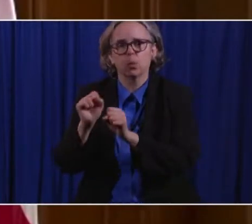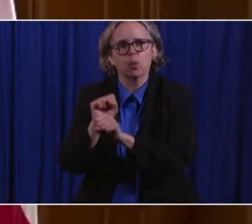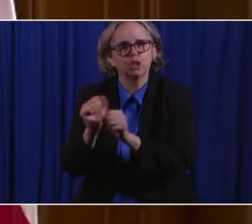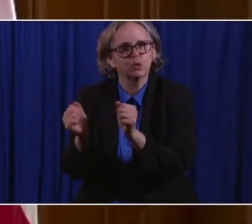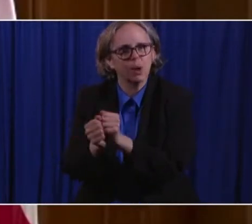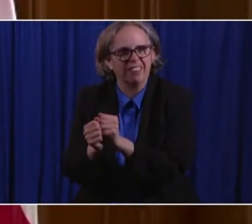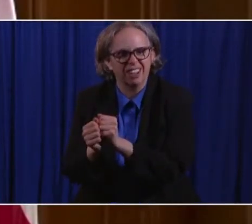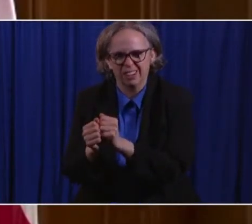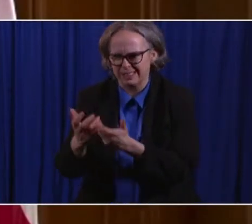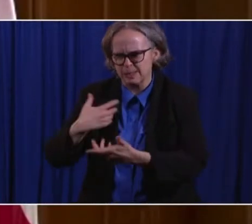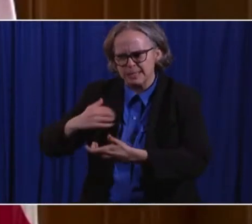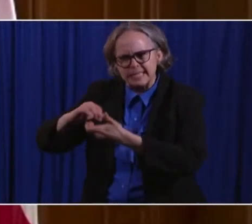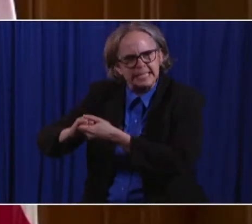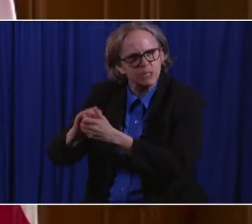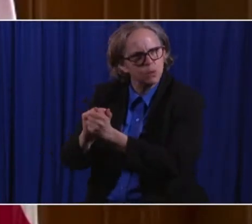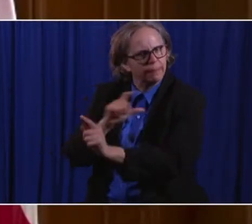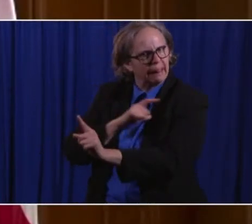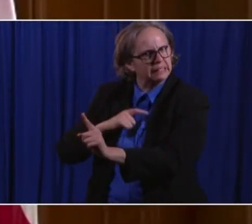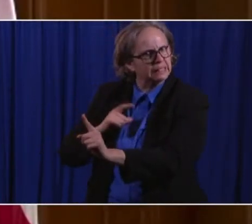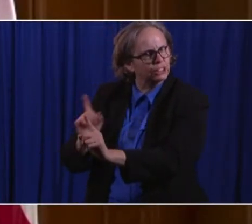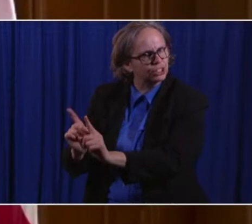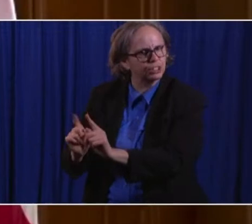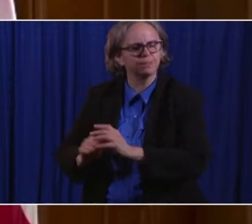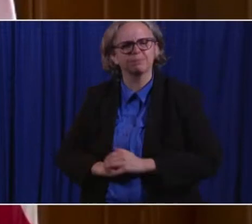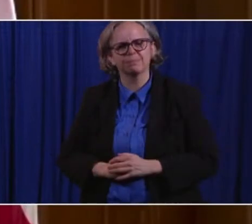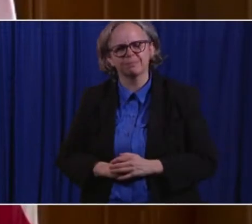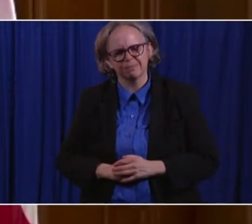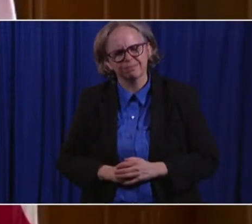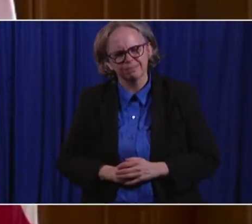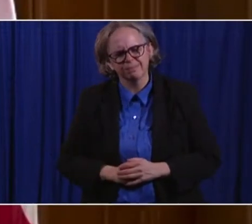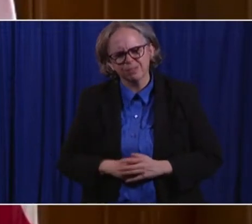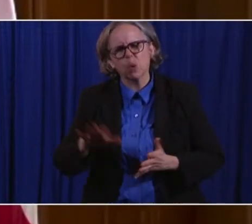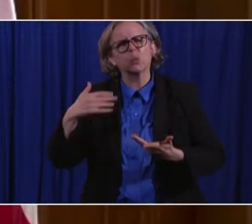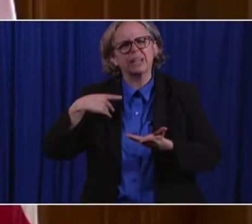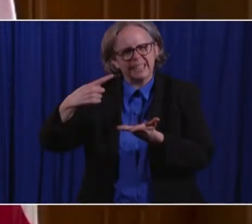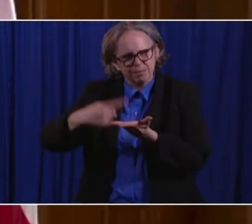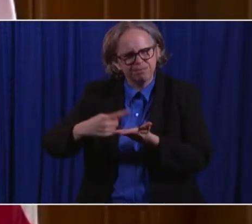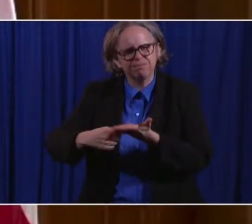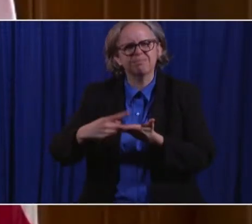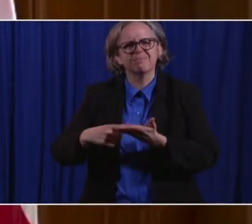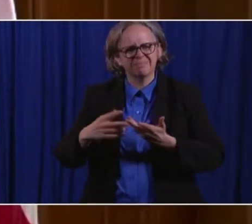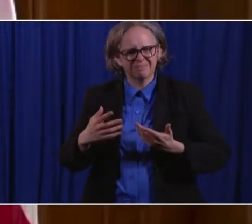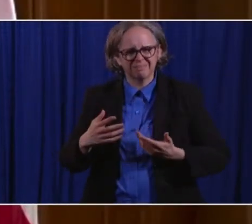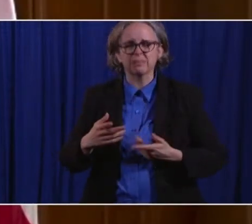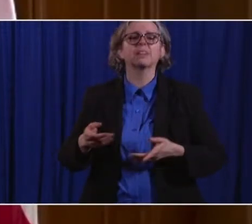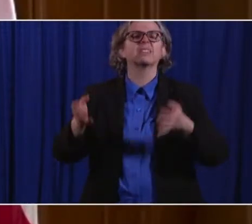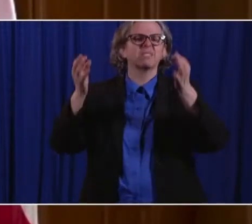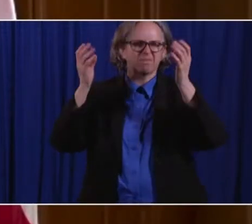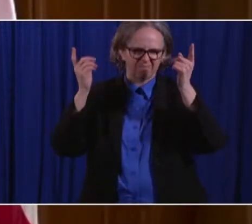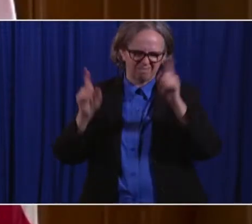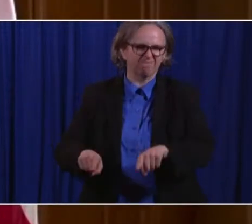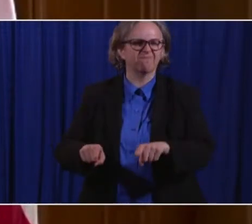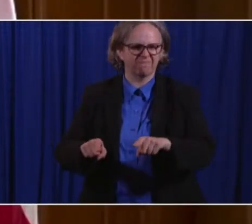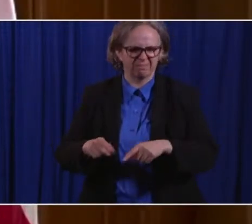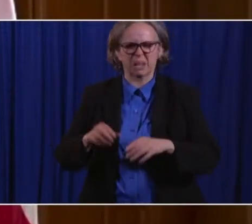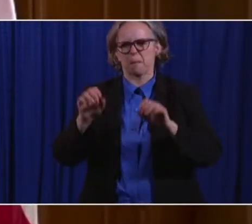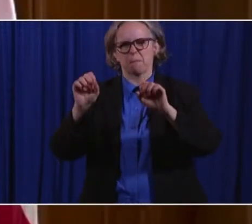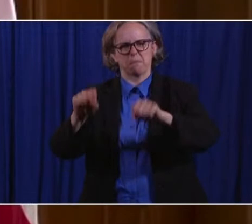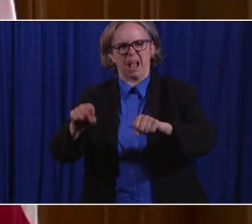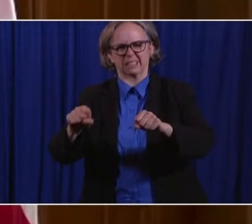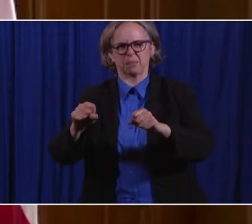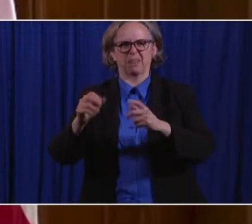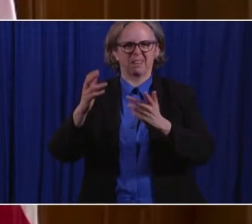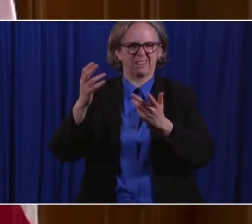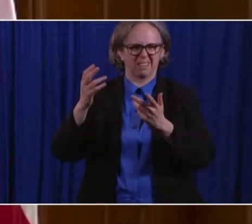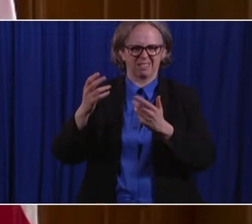will, make this solvent as we move forward. It's not structurally balanced at this